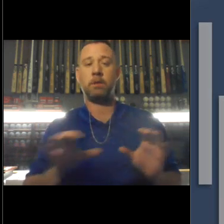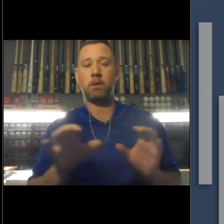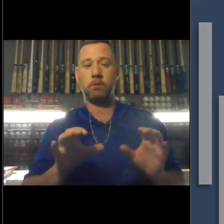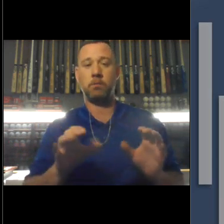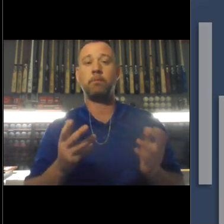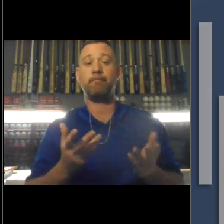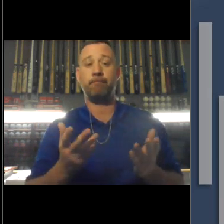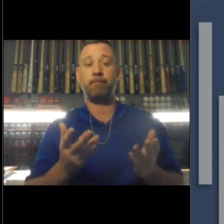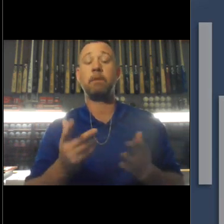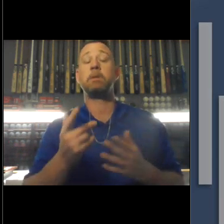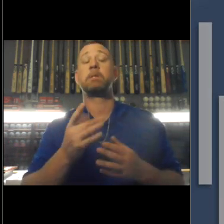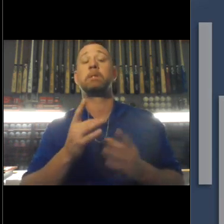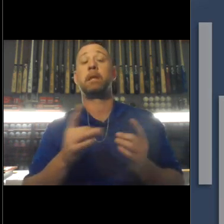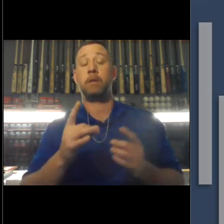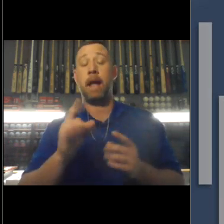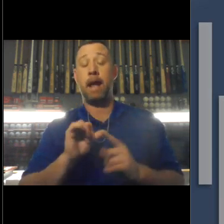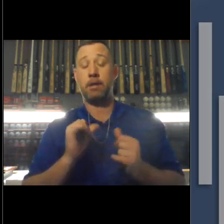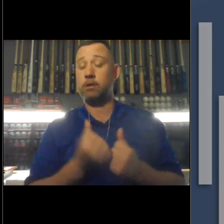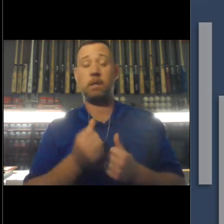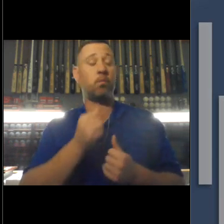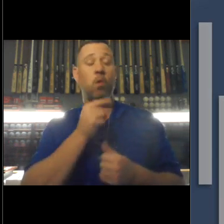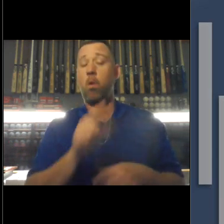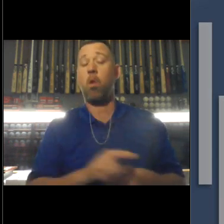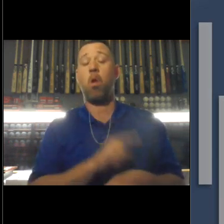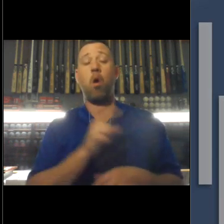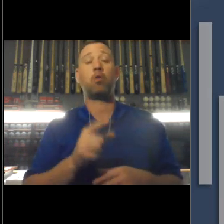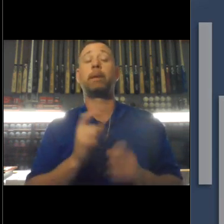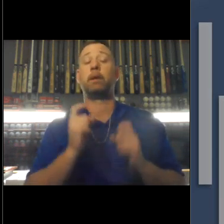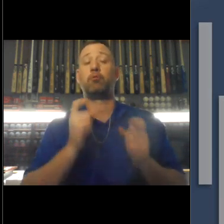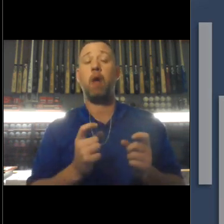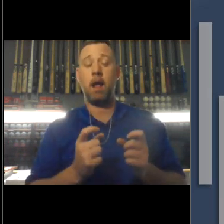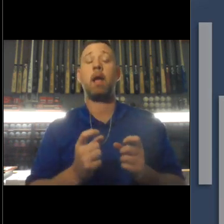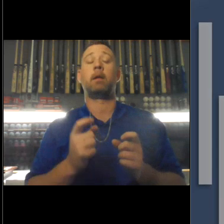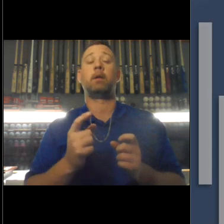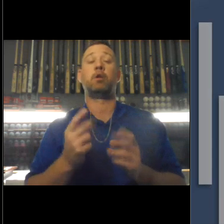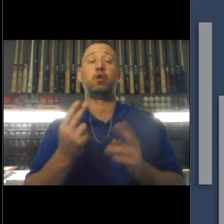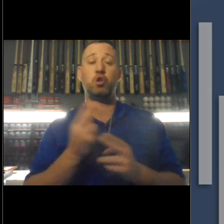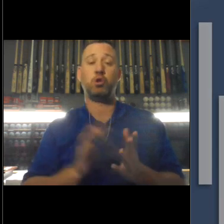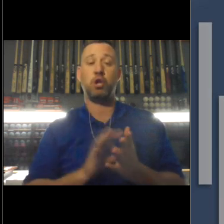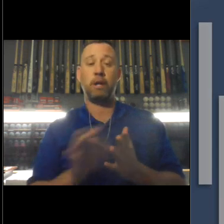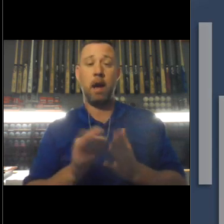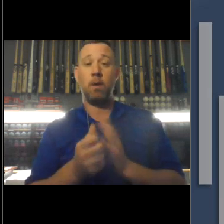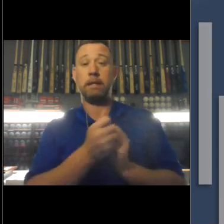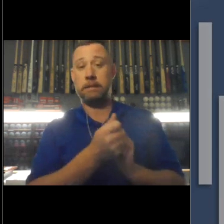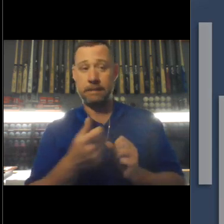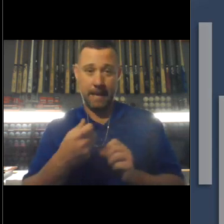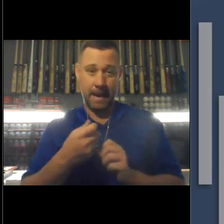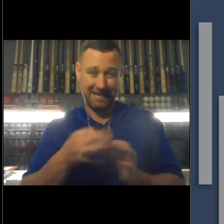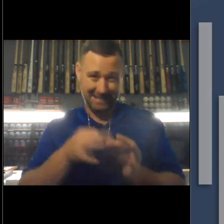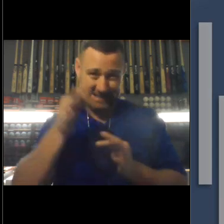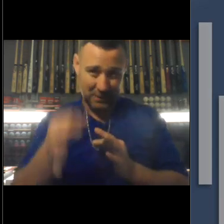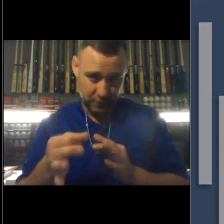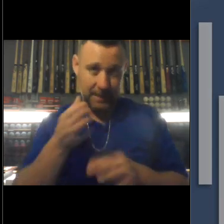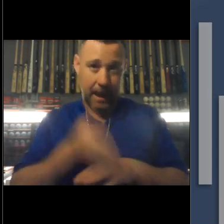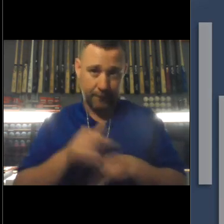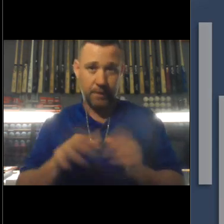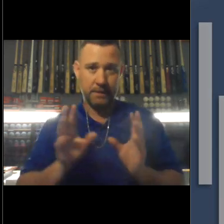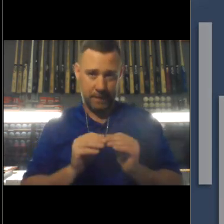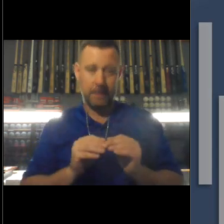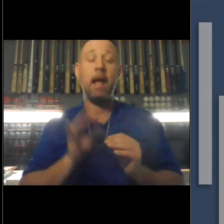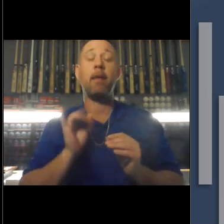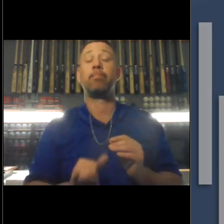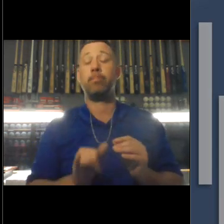It states that agencies will no longer be granted user count extensions after this commission meeting, and those agencies that were